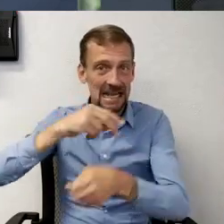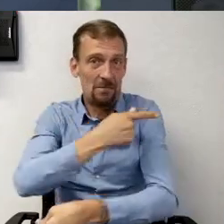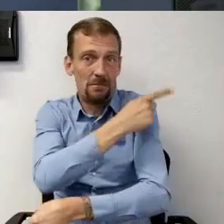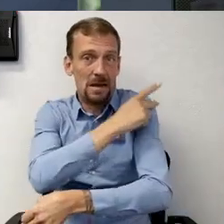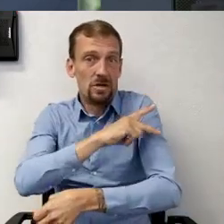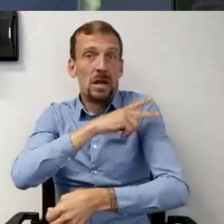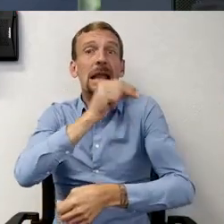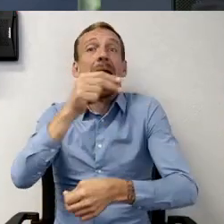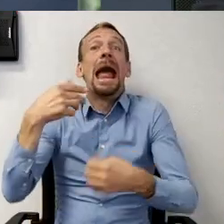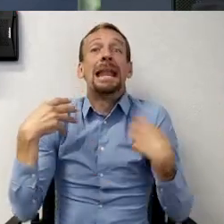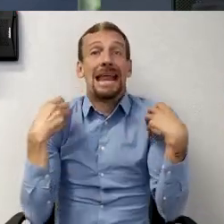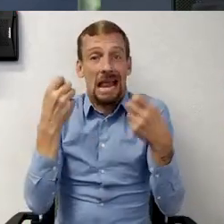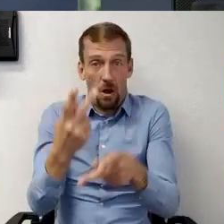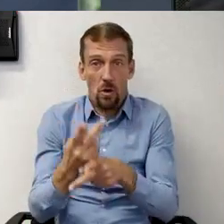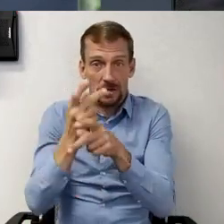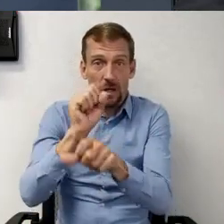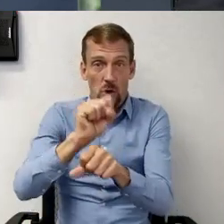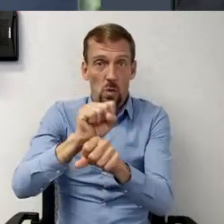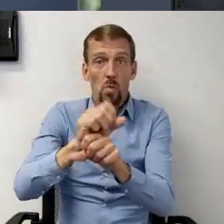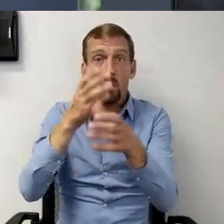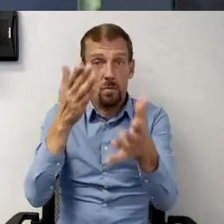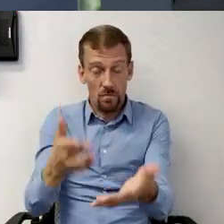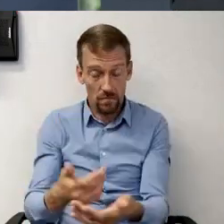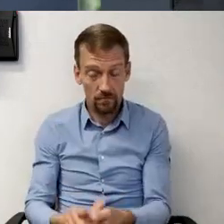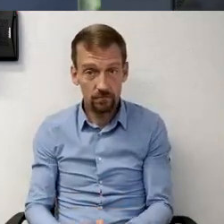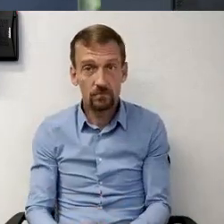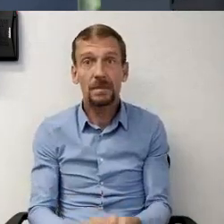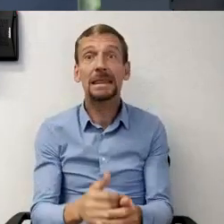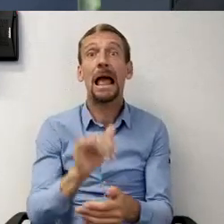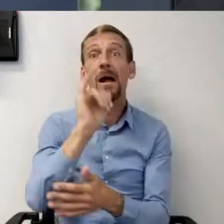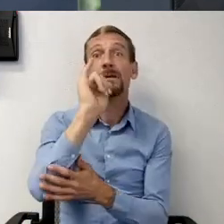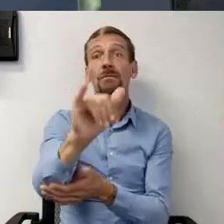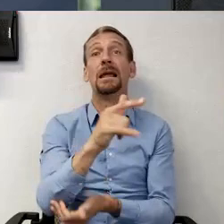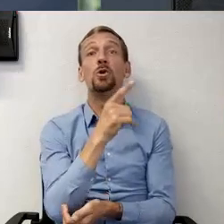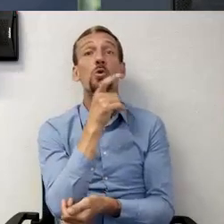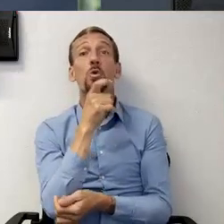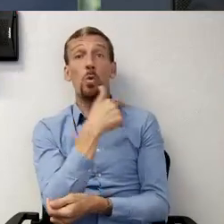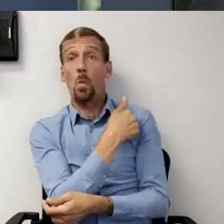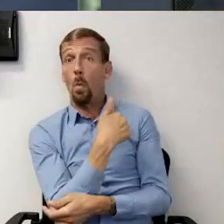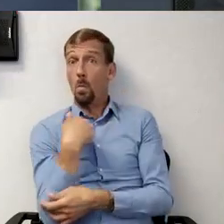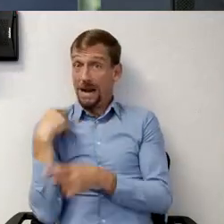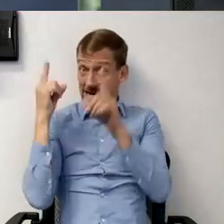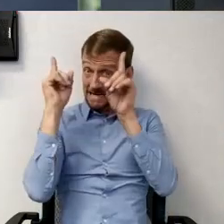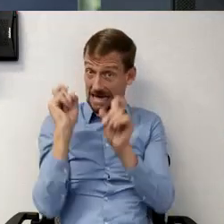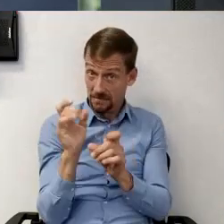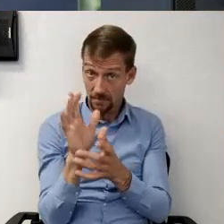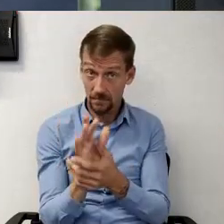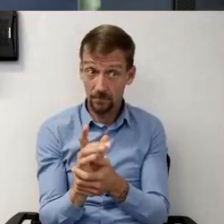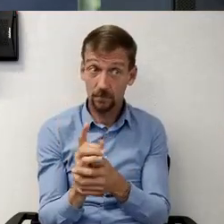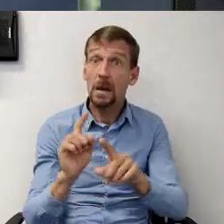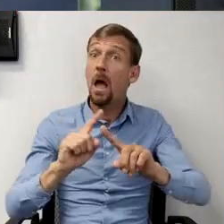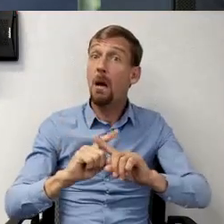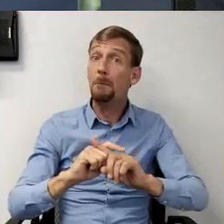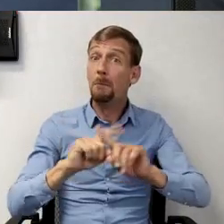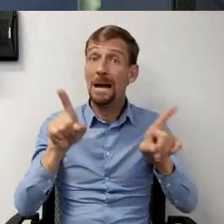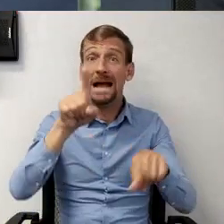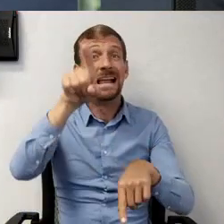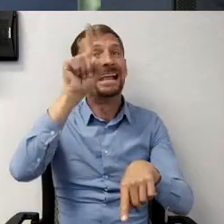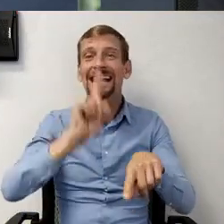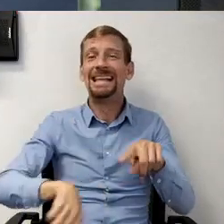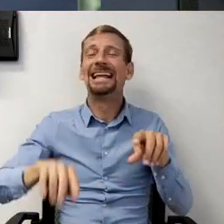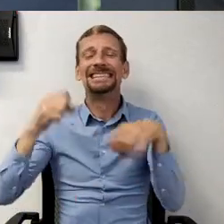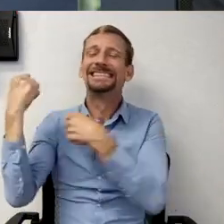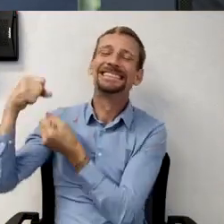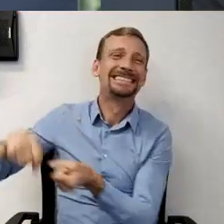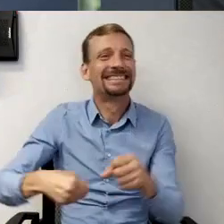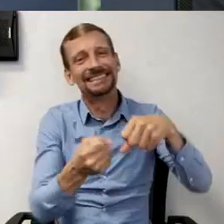workers. So that's who we're testing. Right. But yeah, you can't just drive up